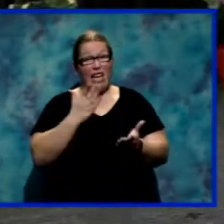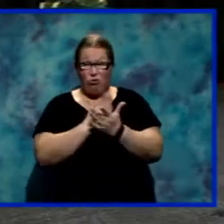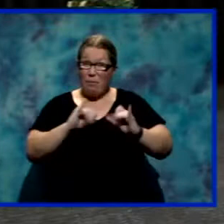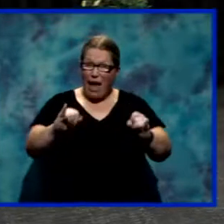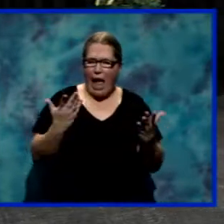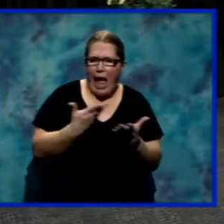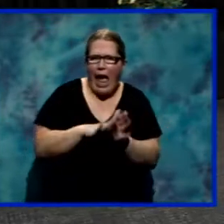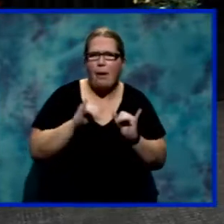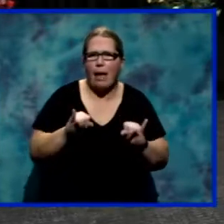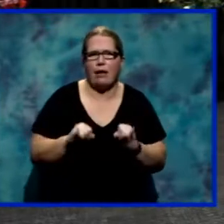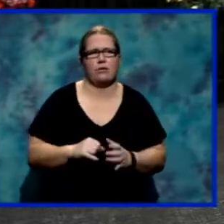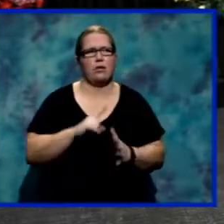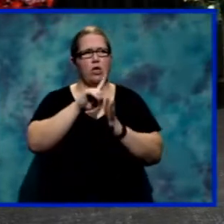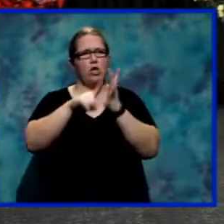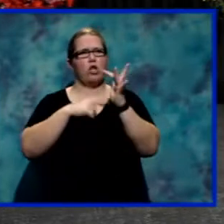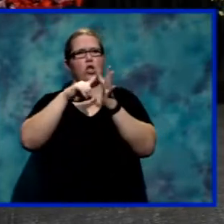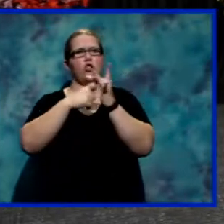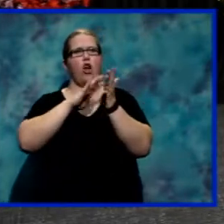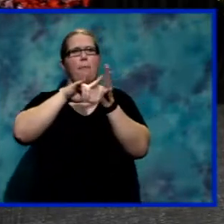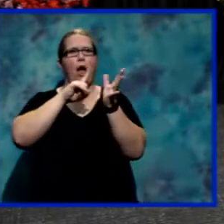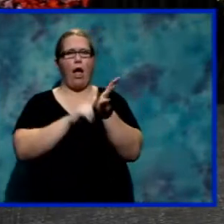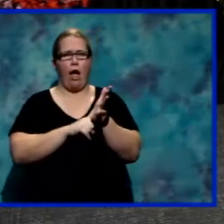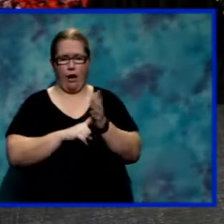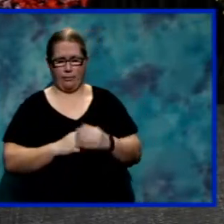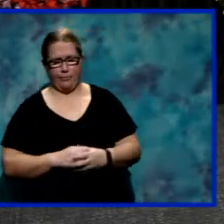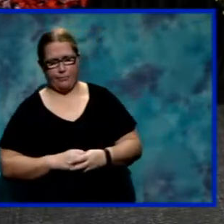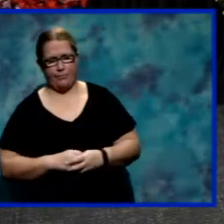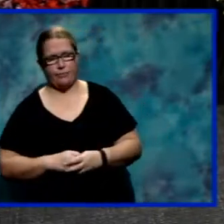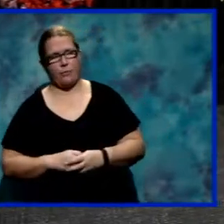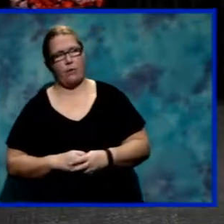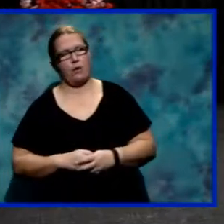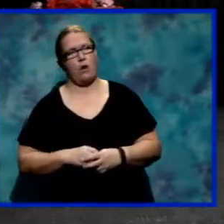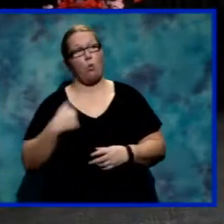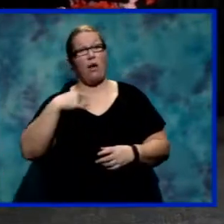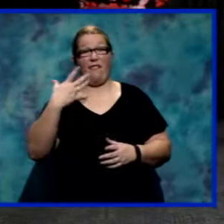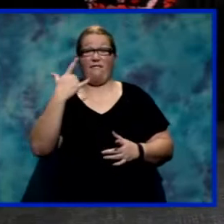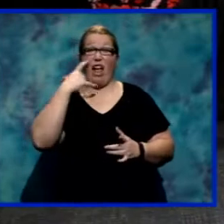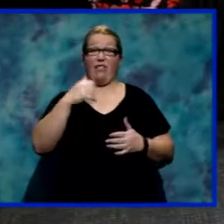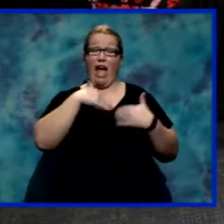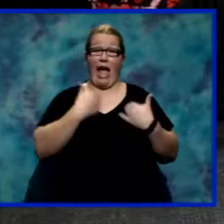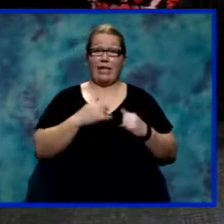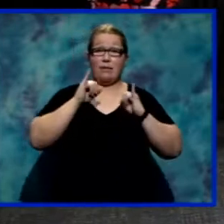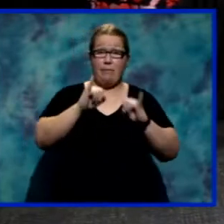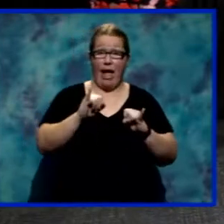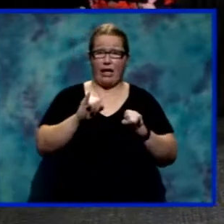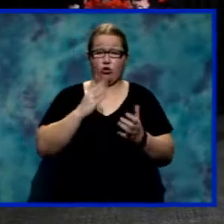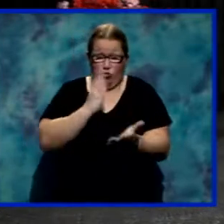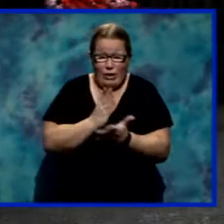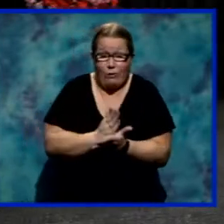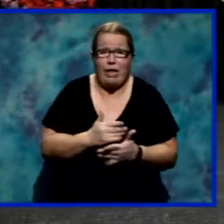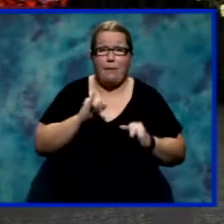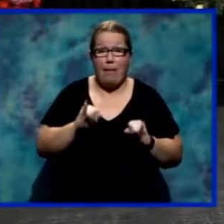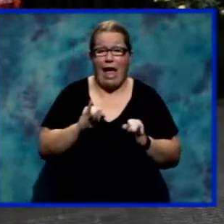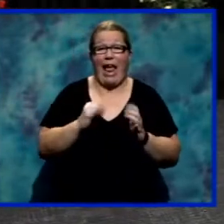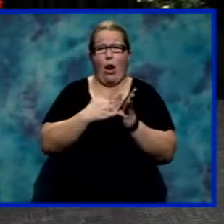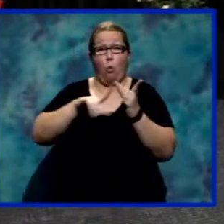this. Jeremiah chapter 13, verse 23. I want you to look at this. So we've already found out that the heart is bad, desperately